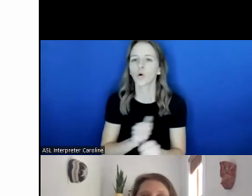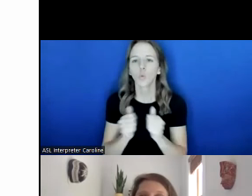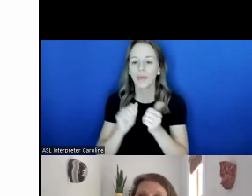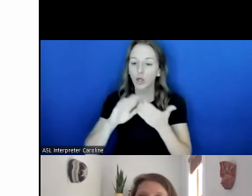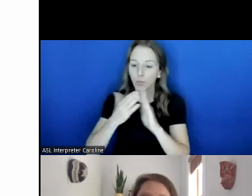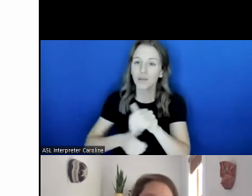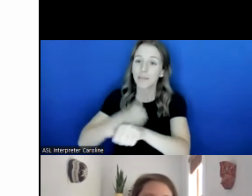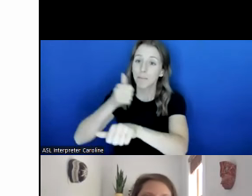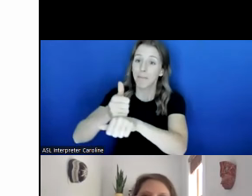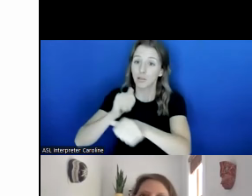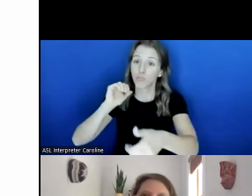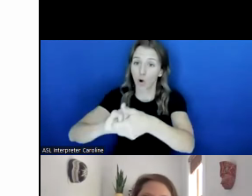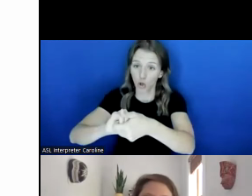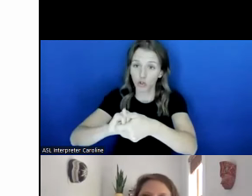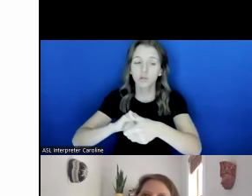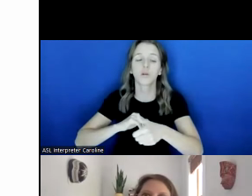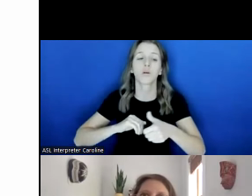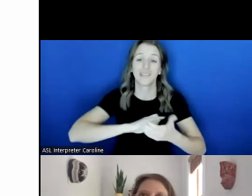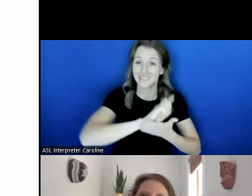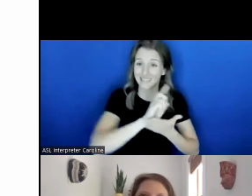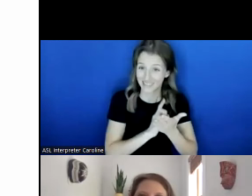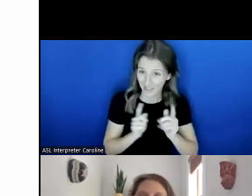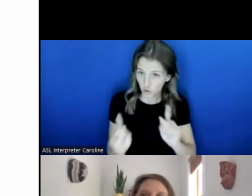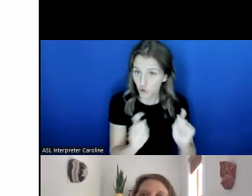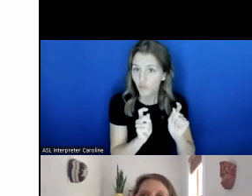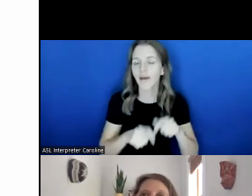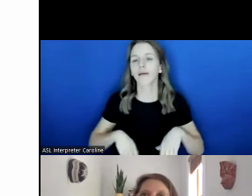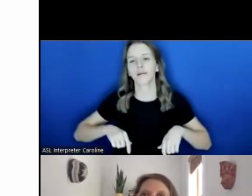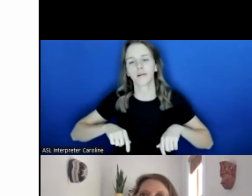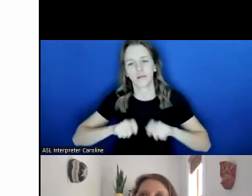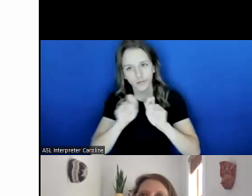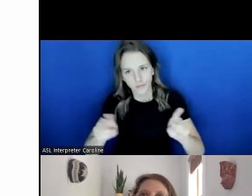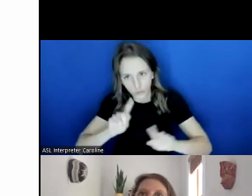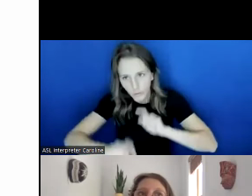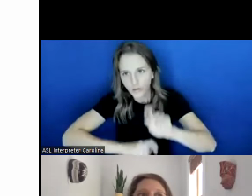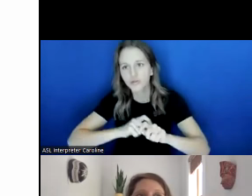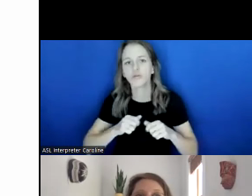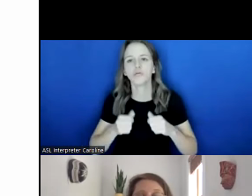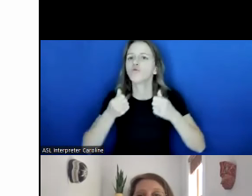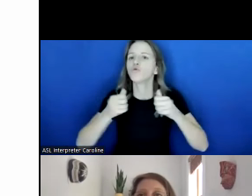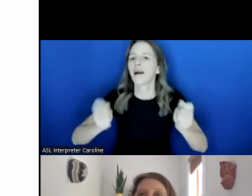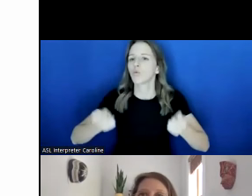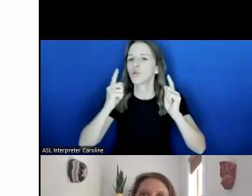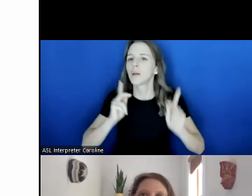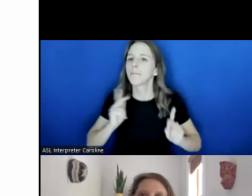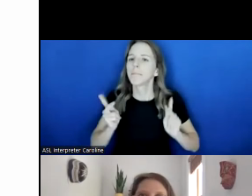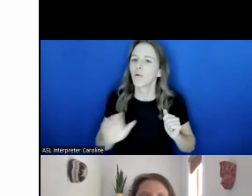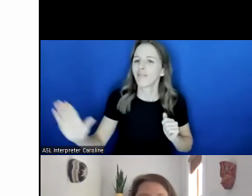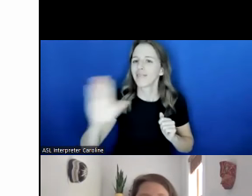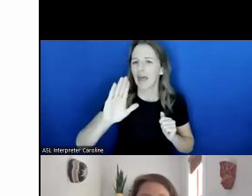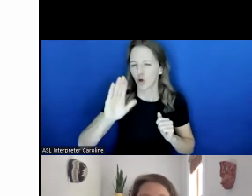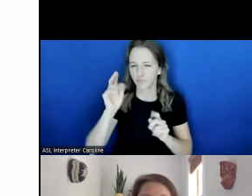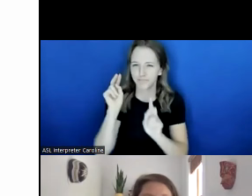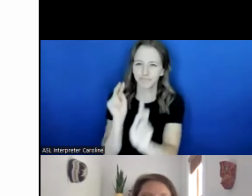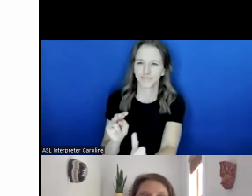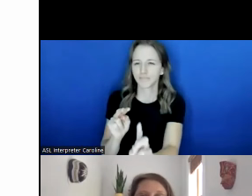when we were designing the survey and piloting questions and trying to understand people's perceptions of what we were asking and what people's